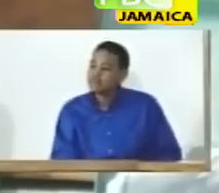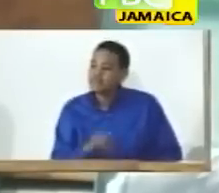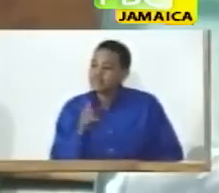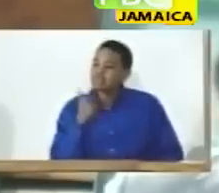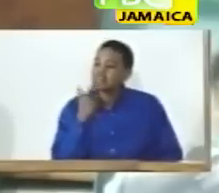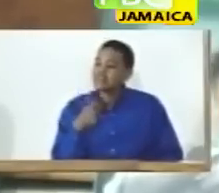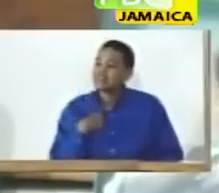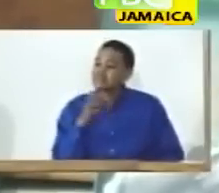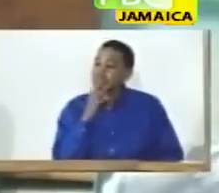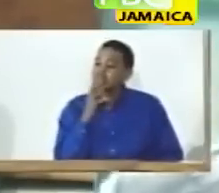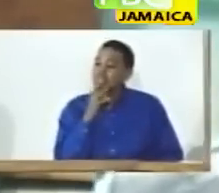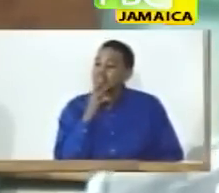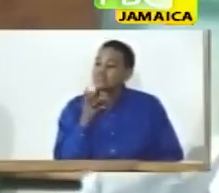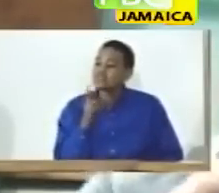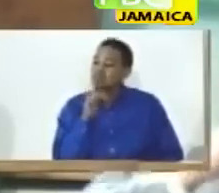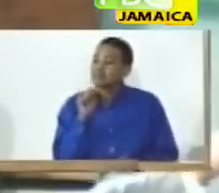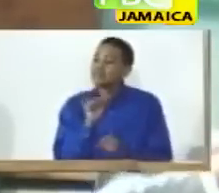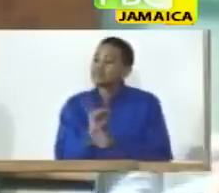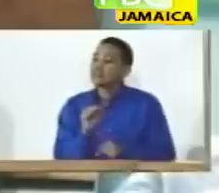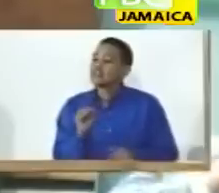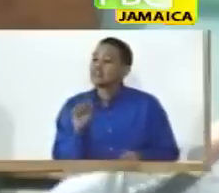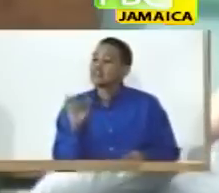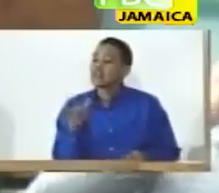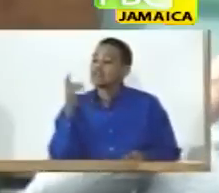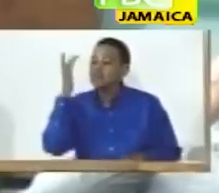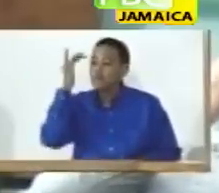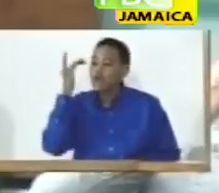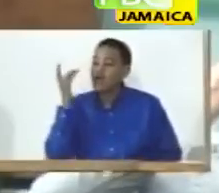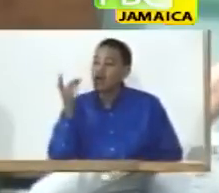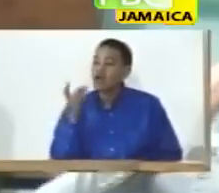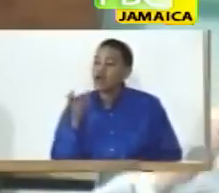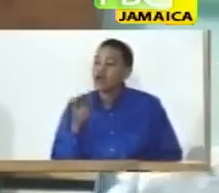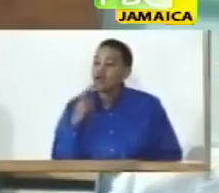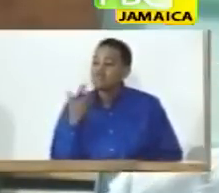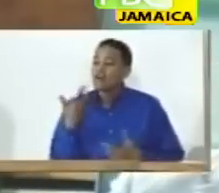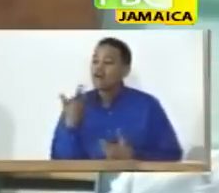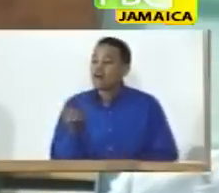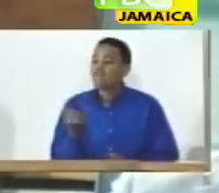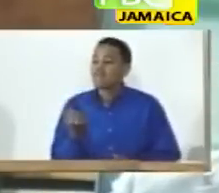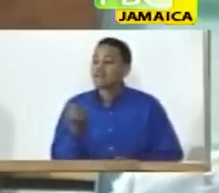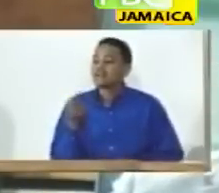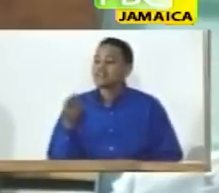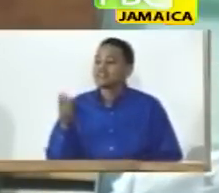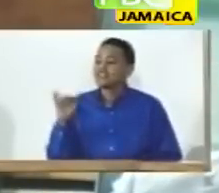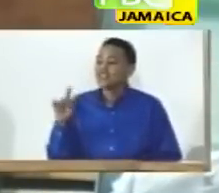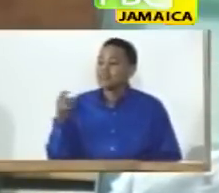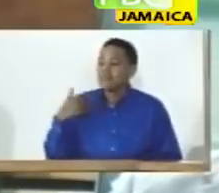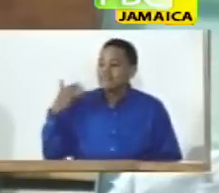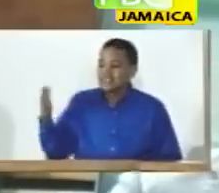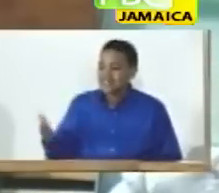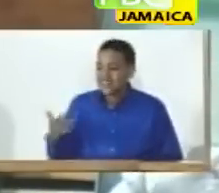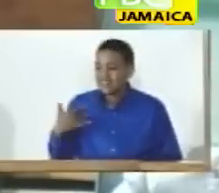there is certainty, and that is because of the confidence that we have on this side.